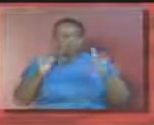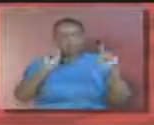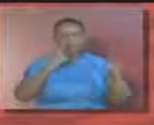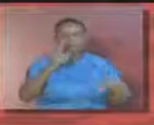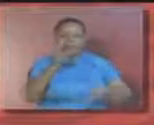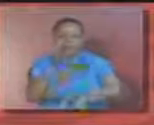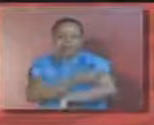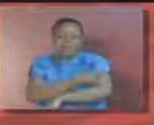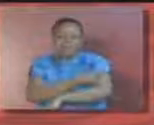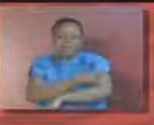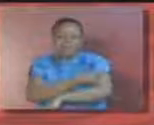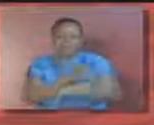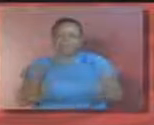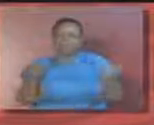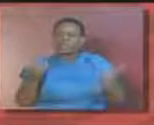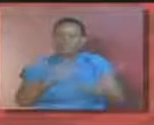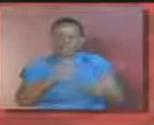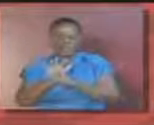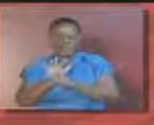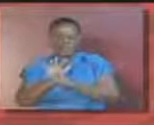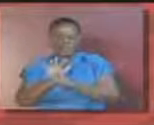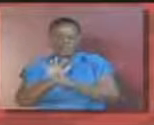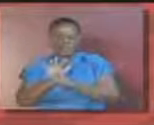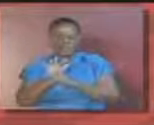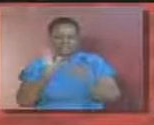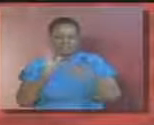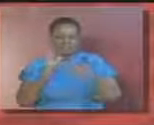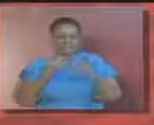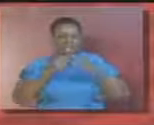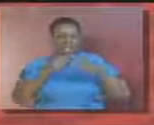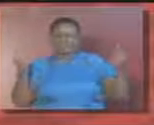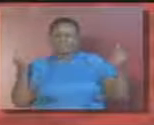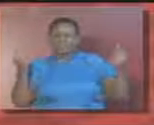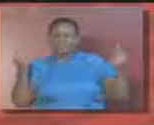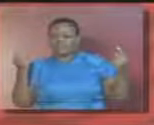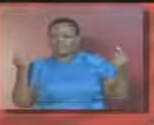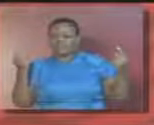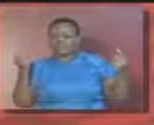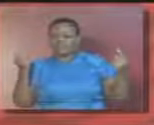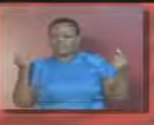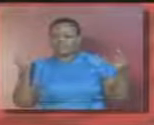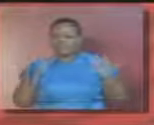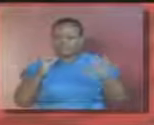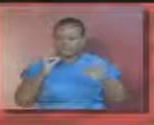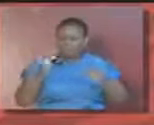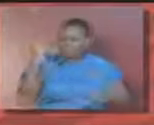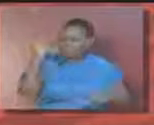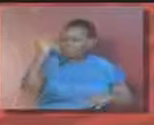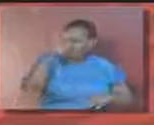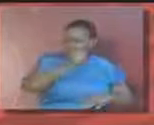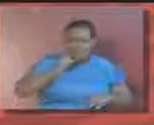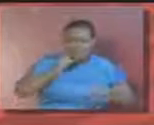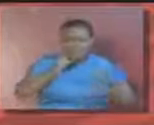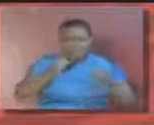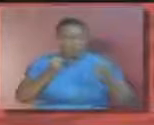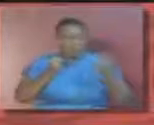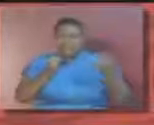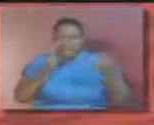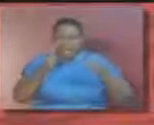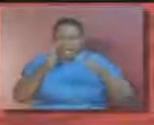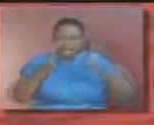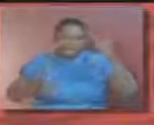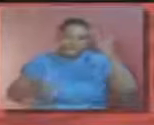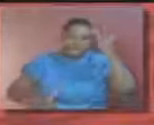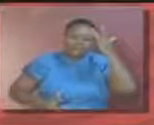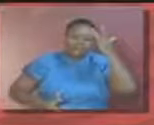and those would be persons who have had severe allergic reactions or anaphylactic reactions previously